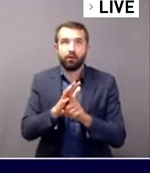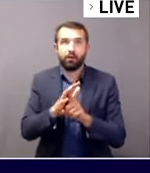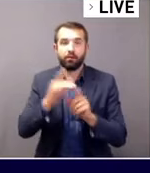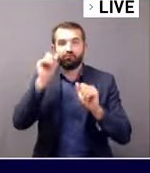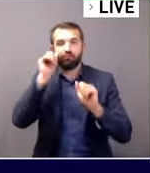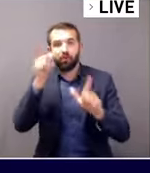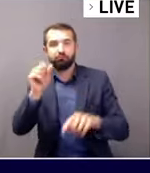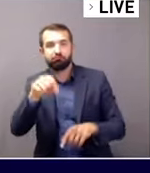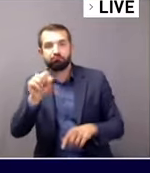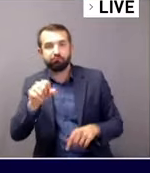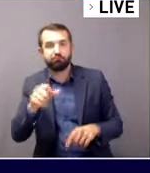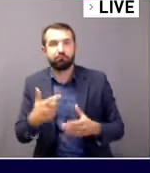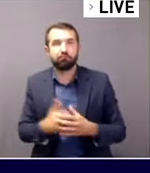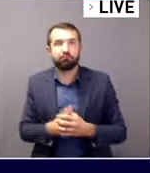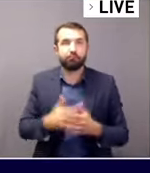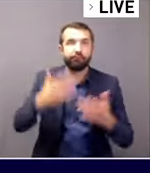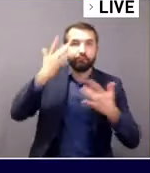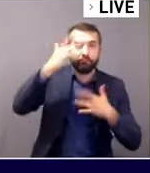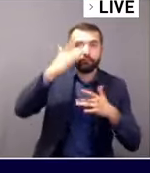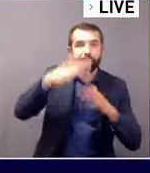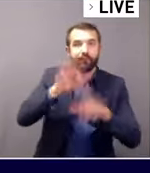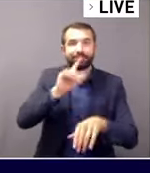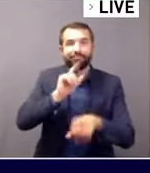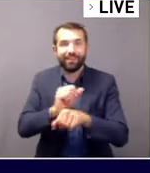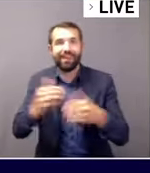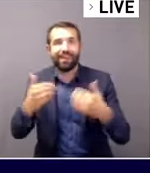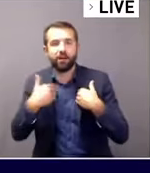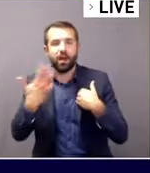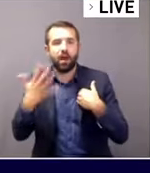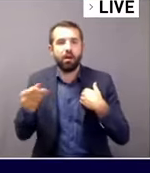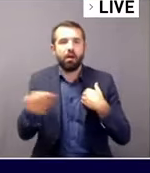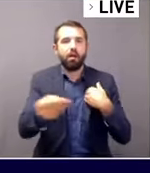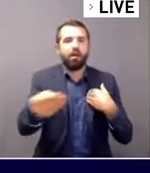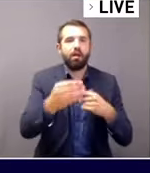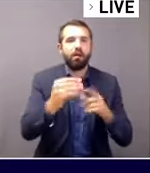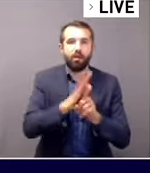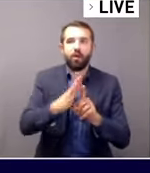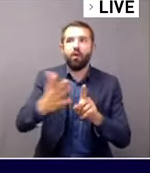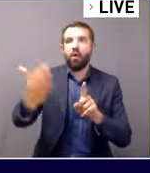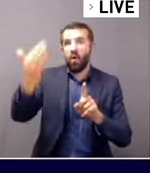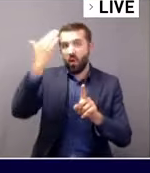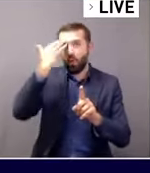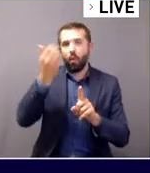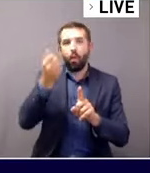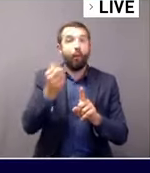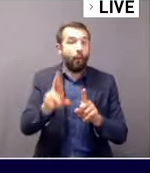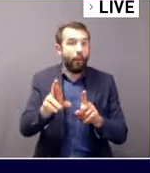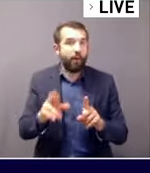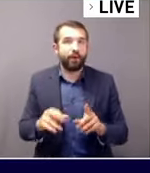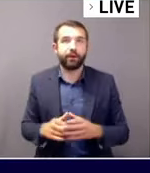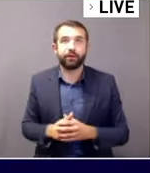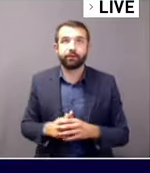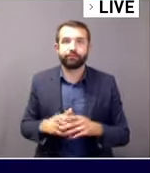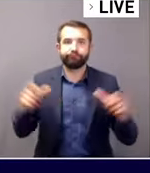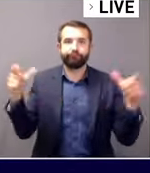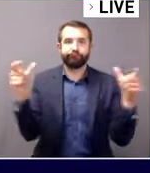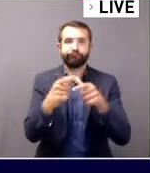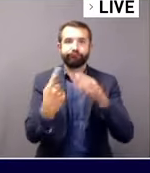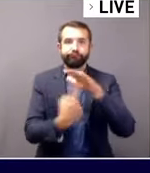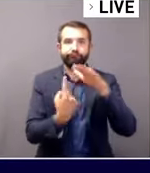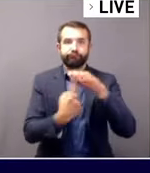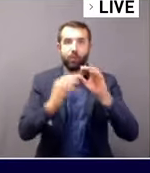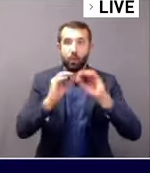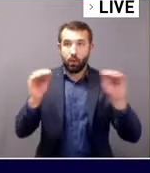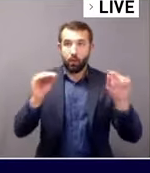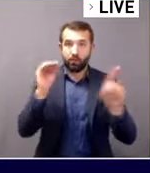developed COVID-19, or alternately, were they in a part of the jail where there had been no exposures whatsoever. That's the